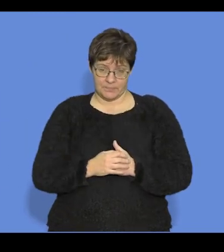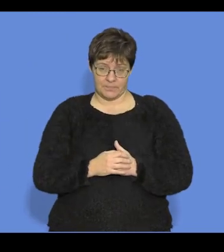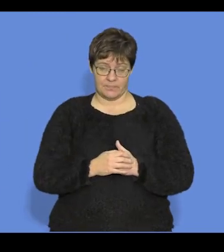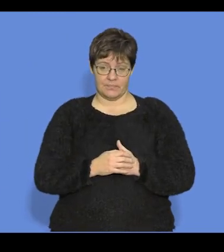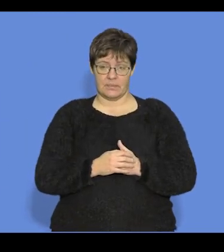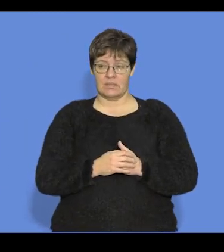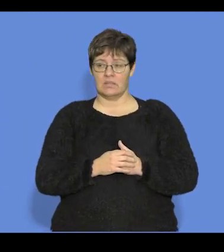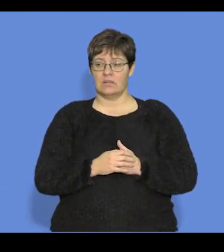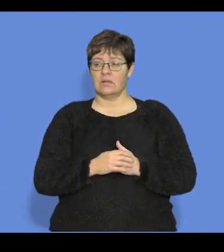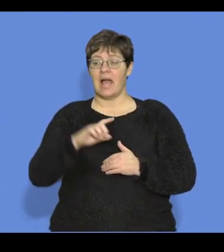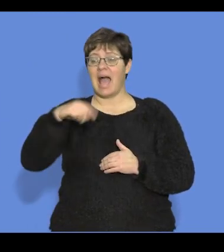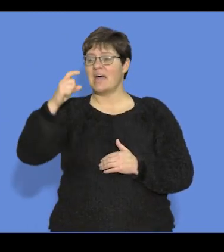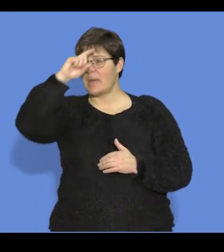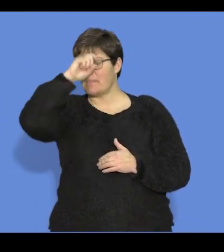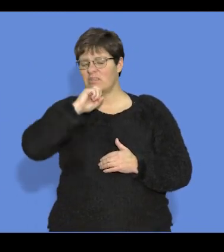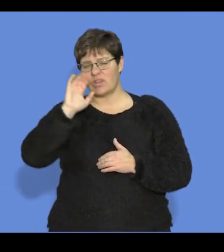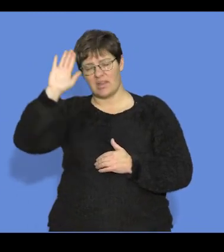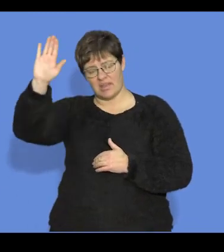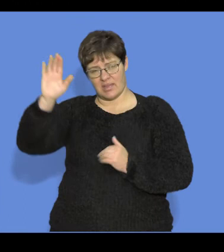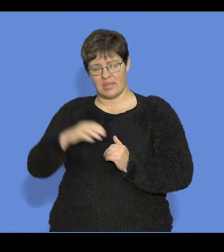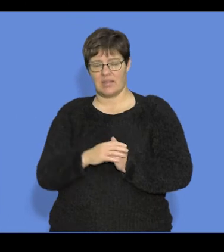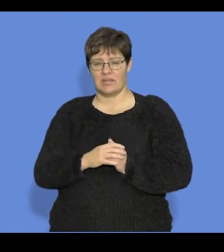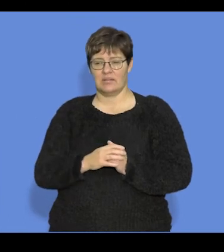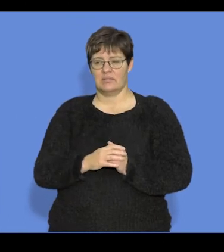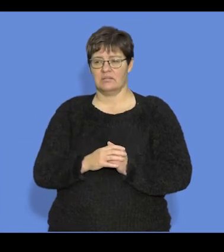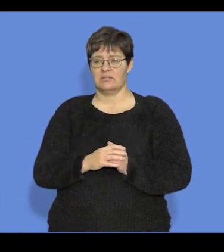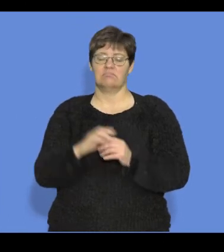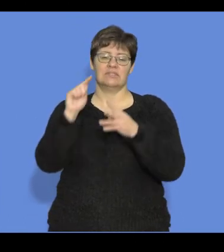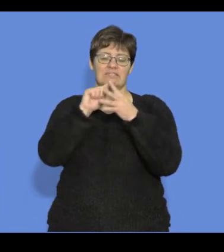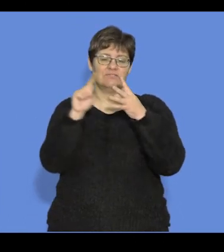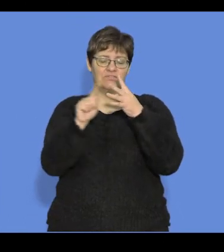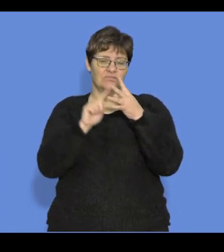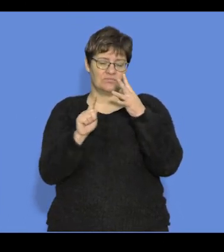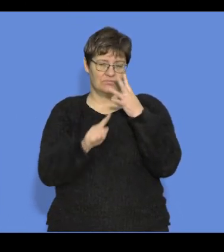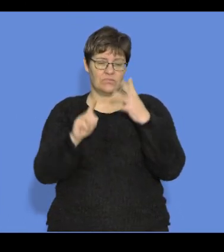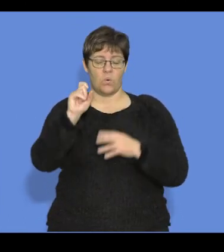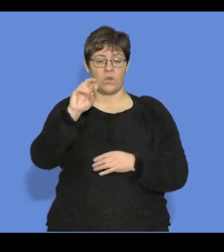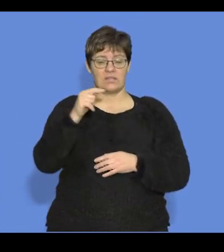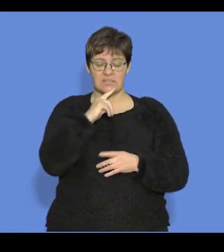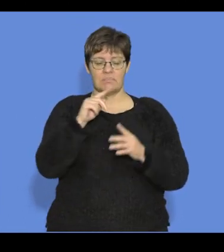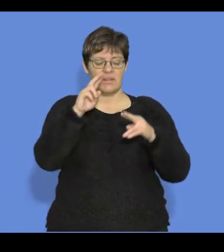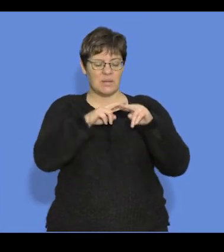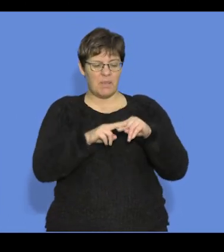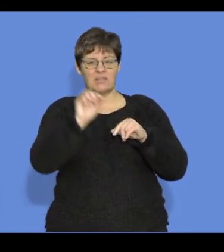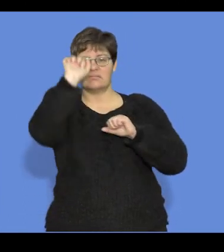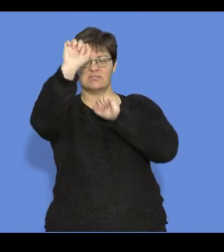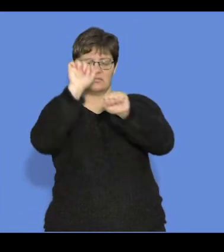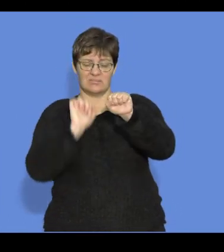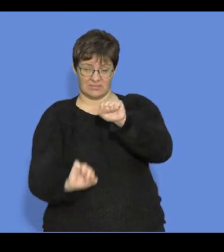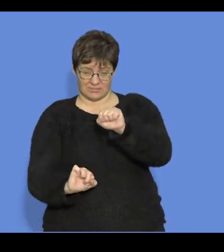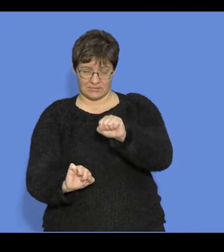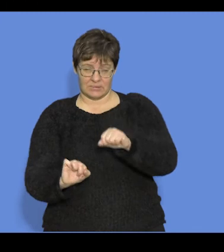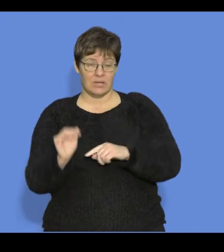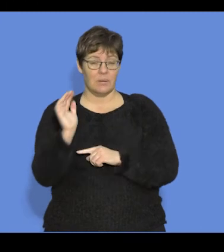Then, other pictures show different organs found at different parts of the plant